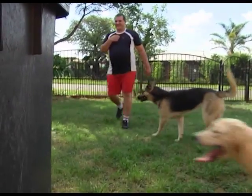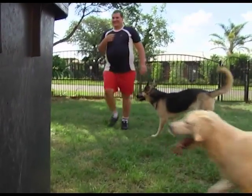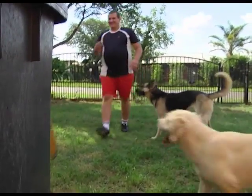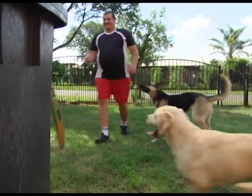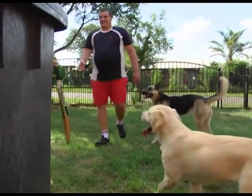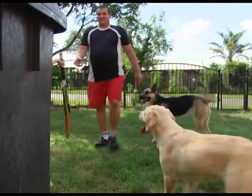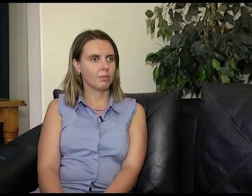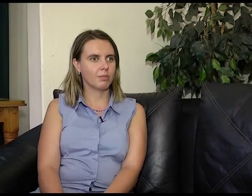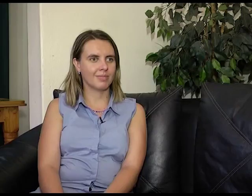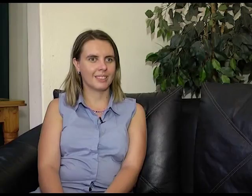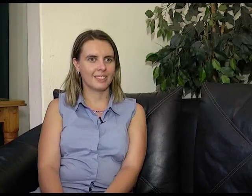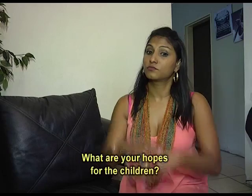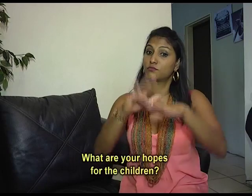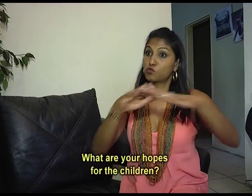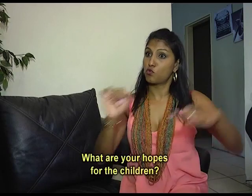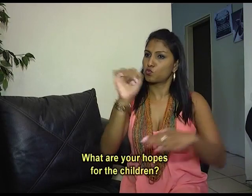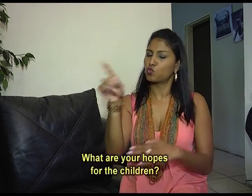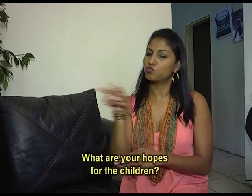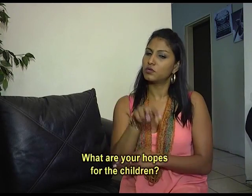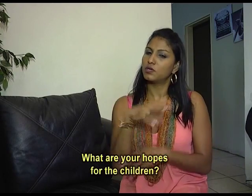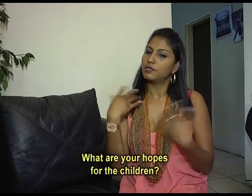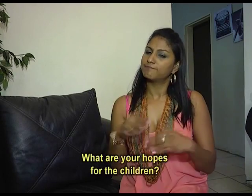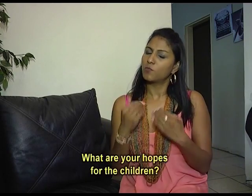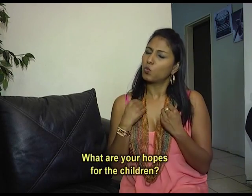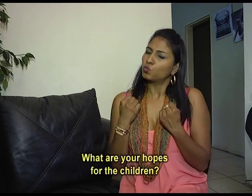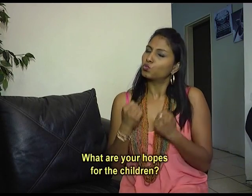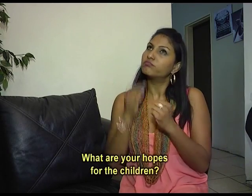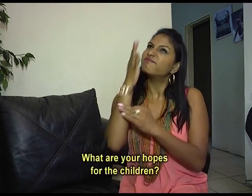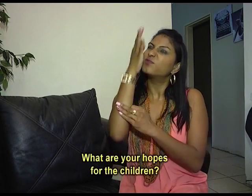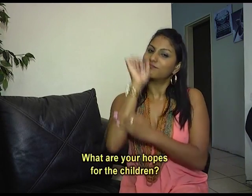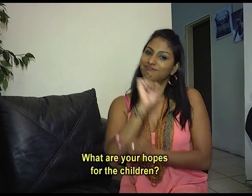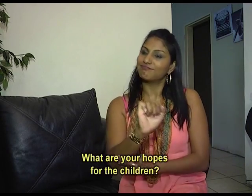Dit werkt zo. What are your hopes for the children?